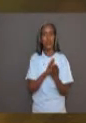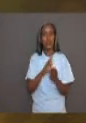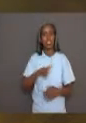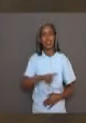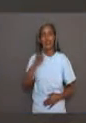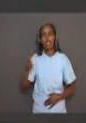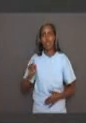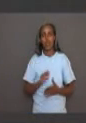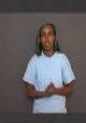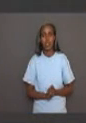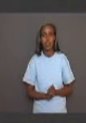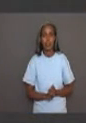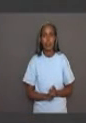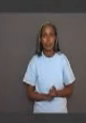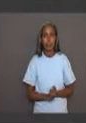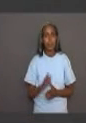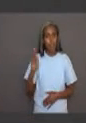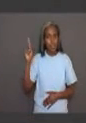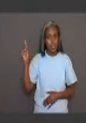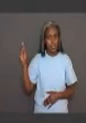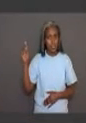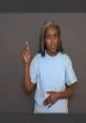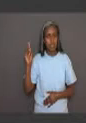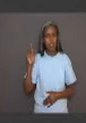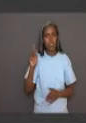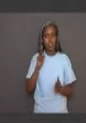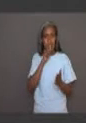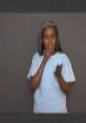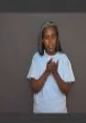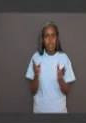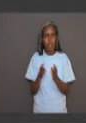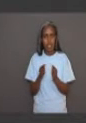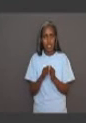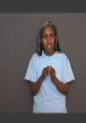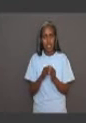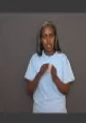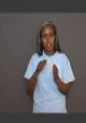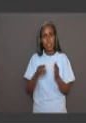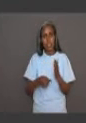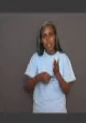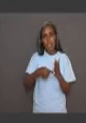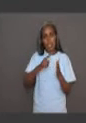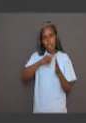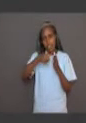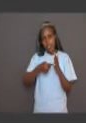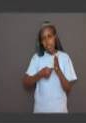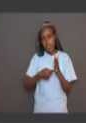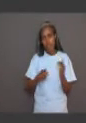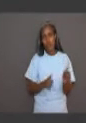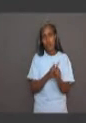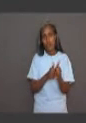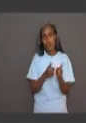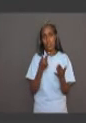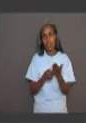of skewness. Here is a data set in ascending order. There